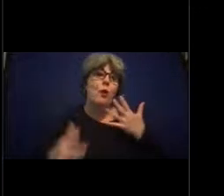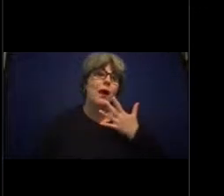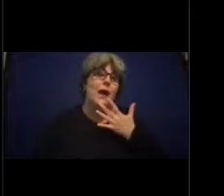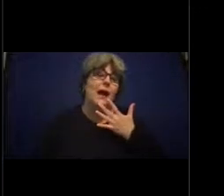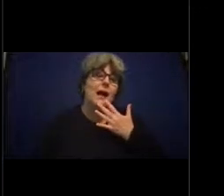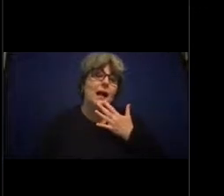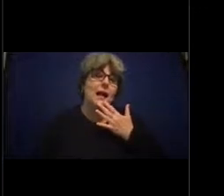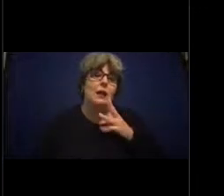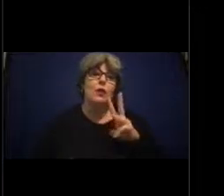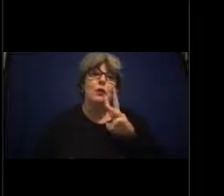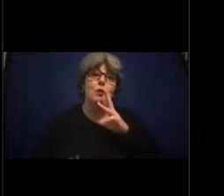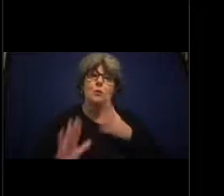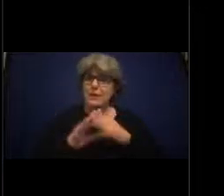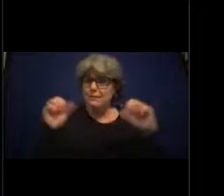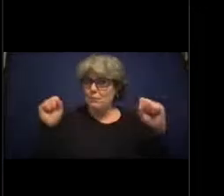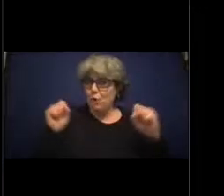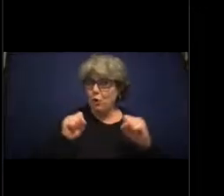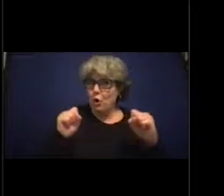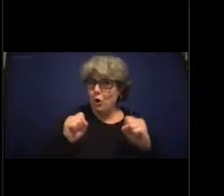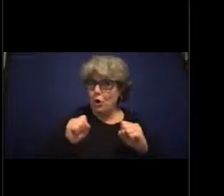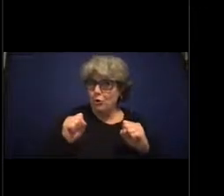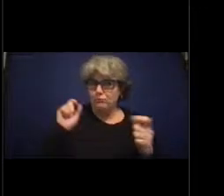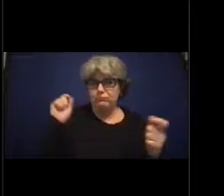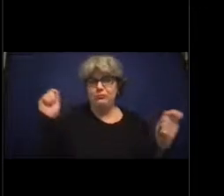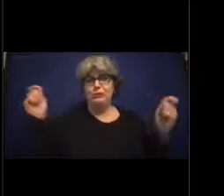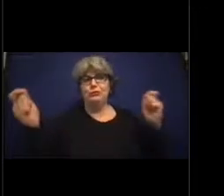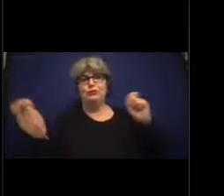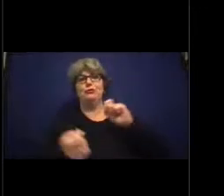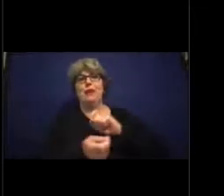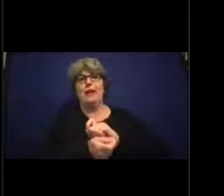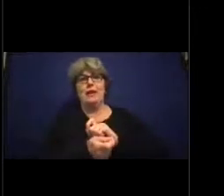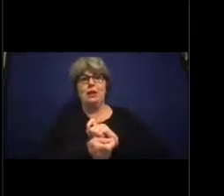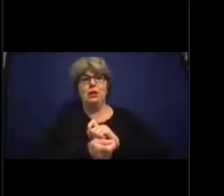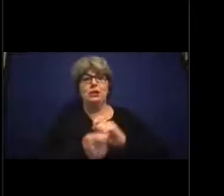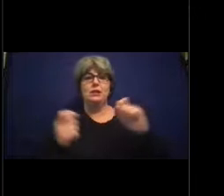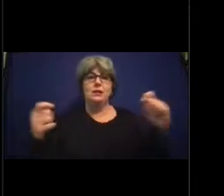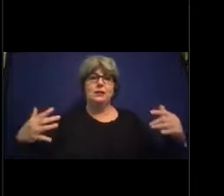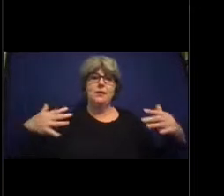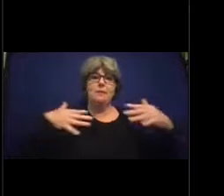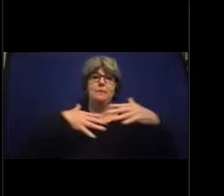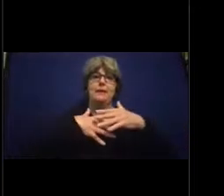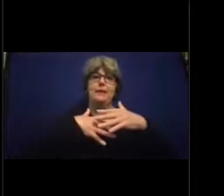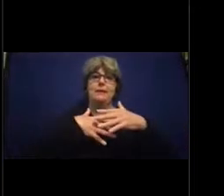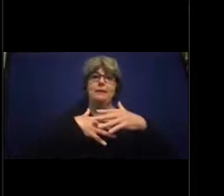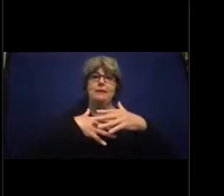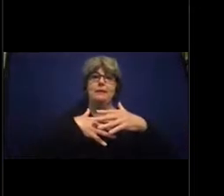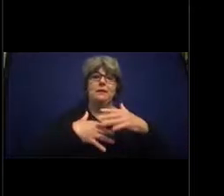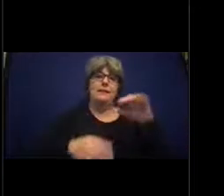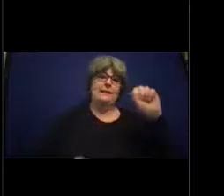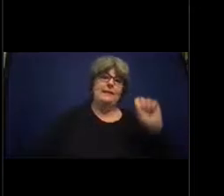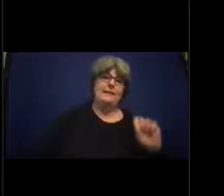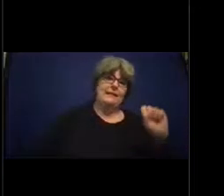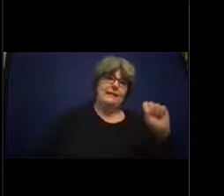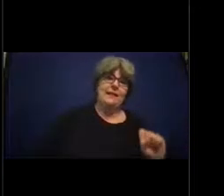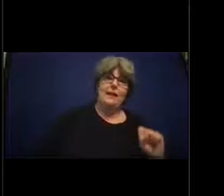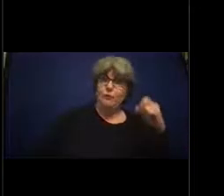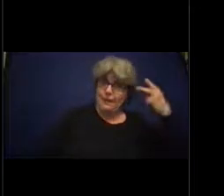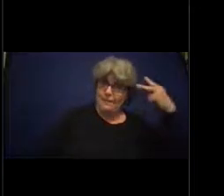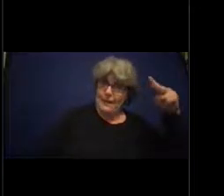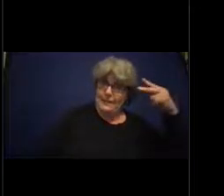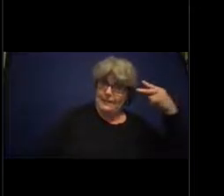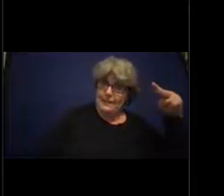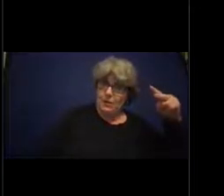the water gets colder. So we have this kind of big change as these two currents meet. The Davidson comes from the south all the way from Mexico, and we